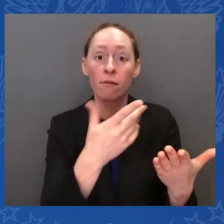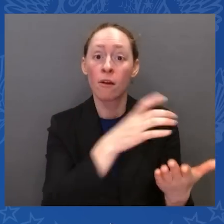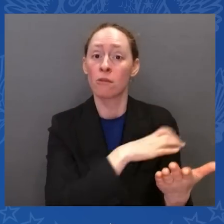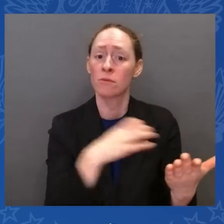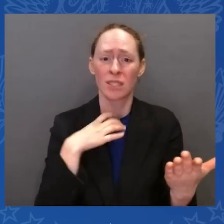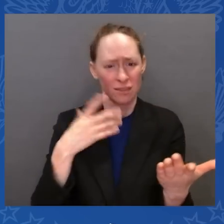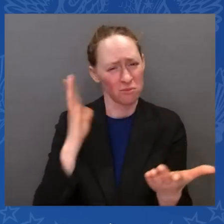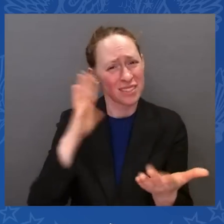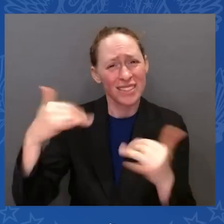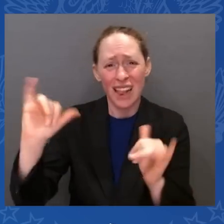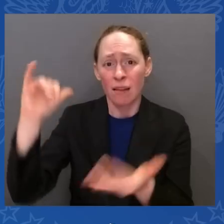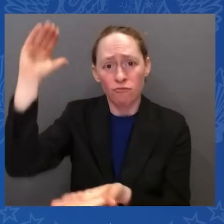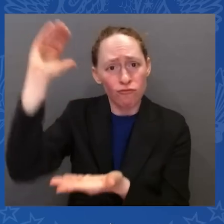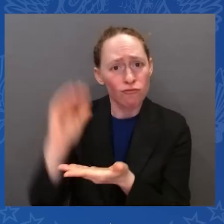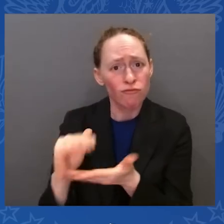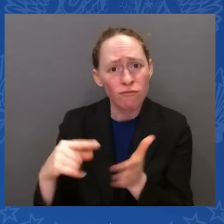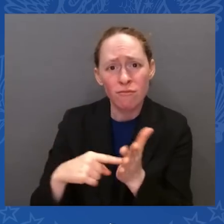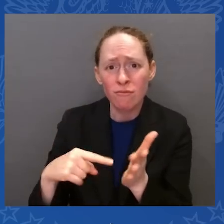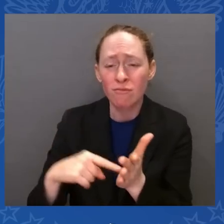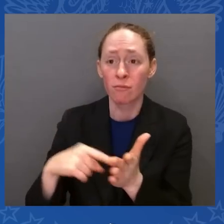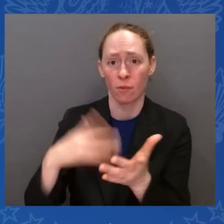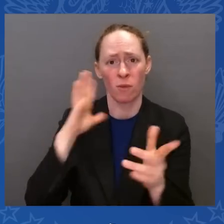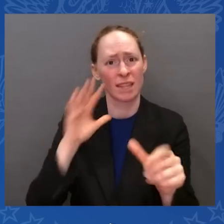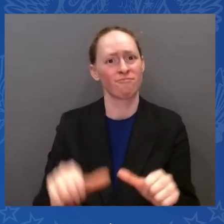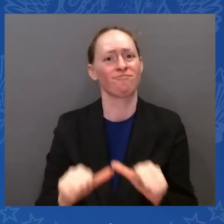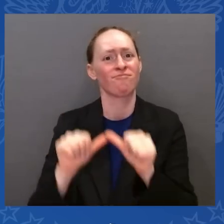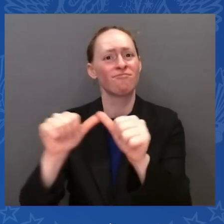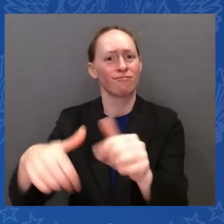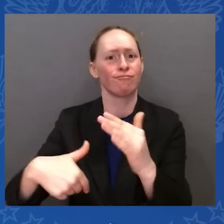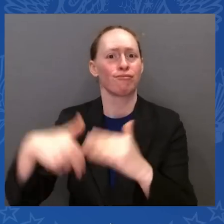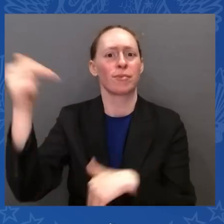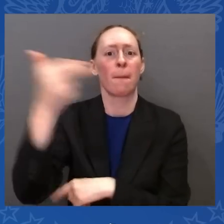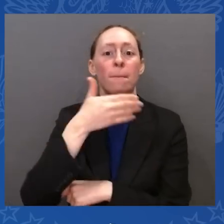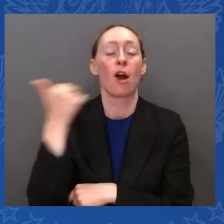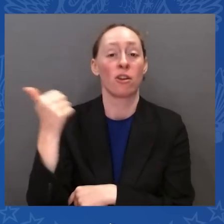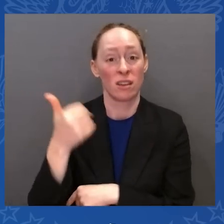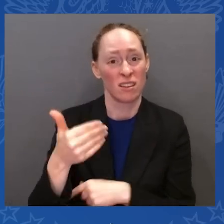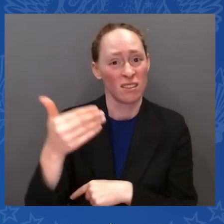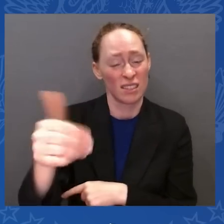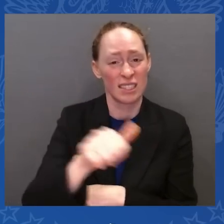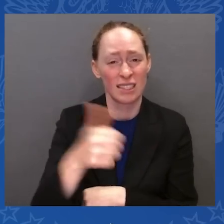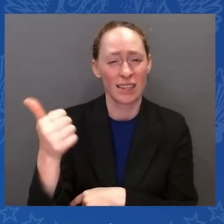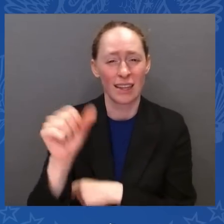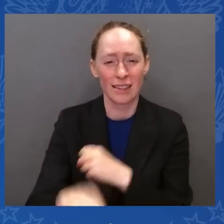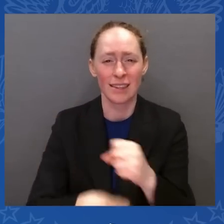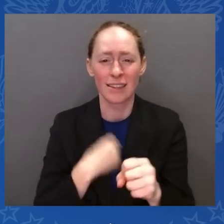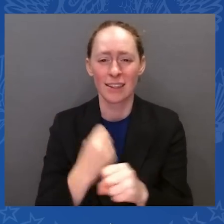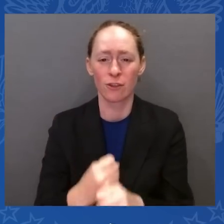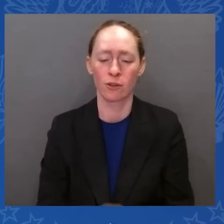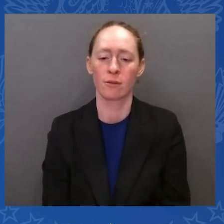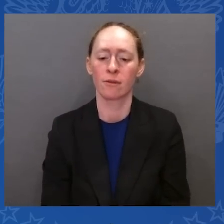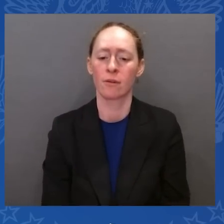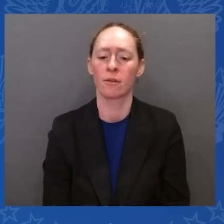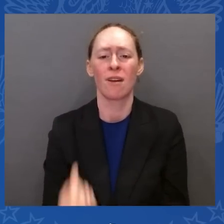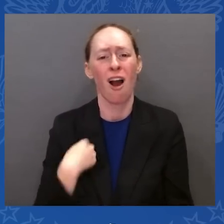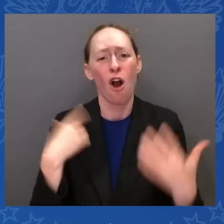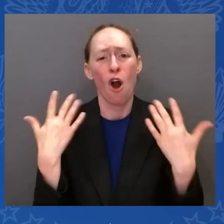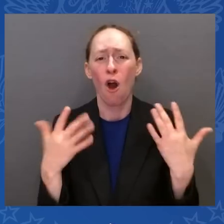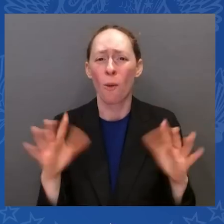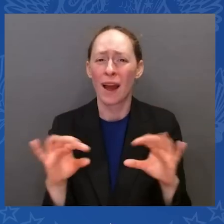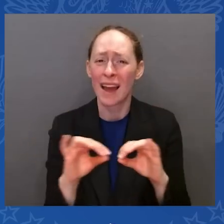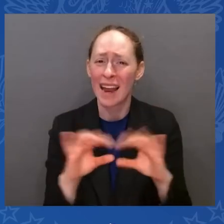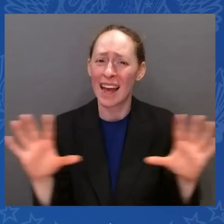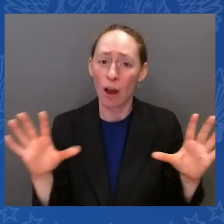first 2 years in office. And the budget just submitted to Congress cuts another $3 trillion in